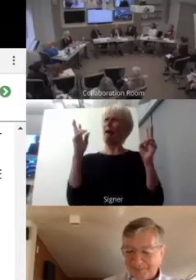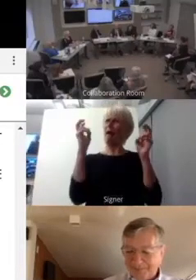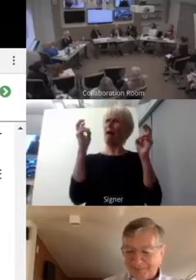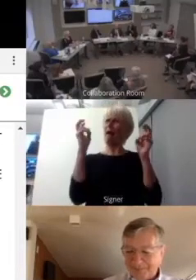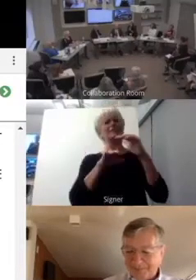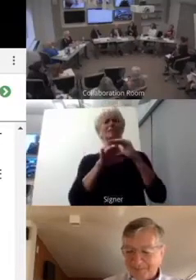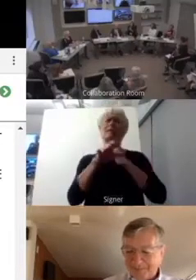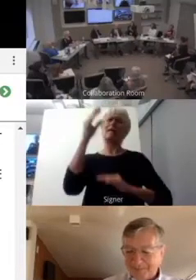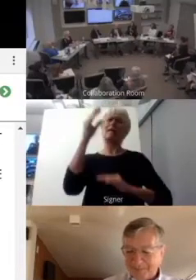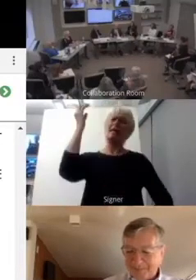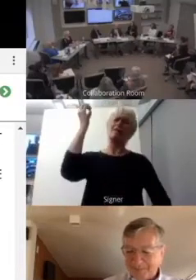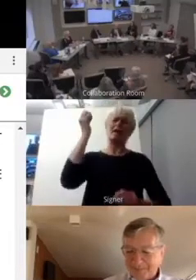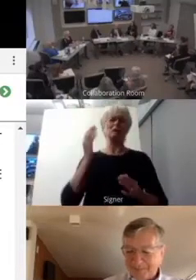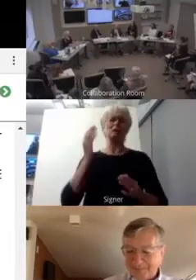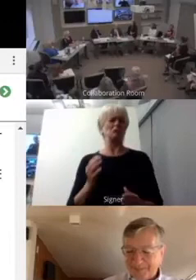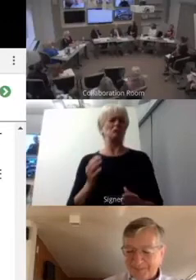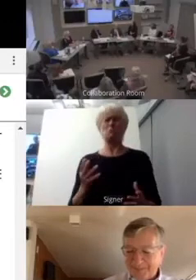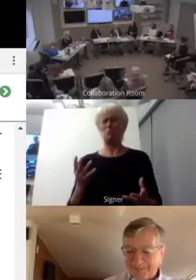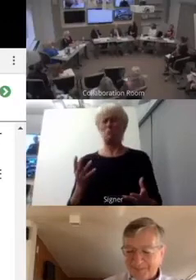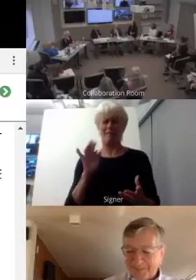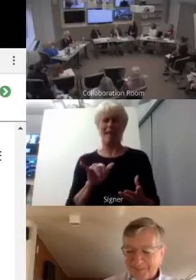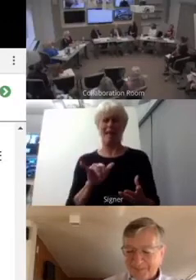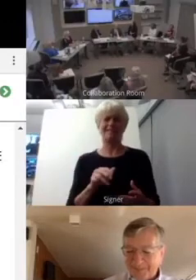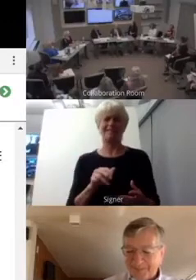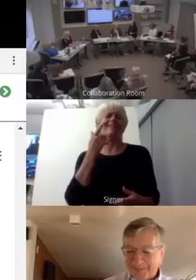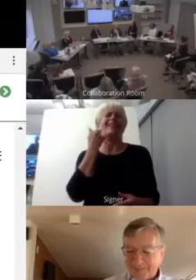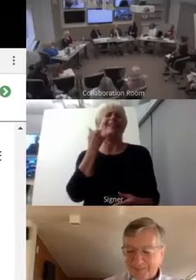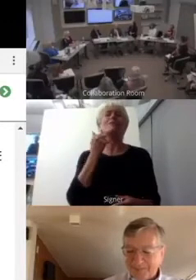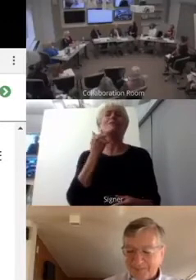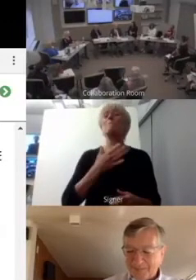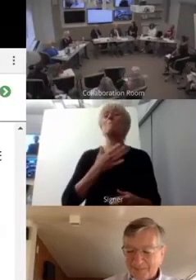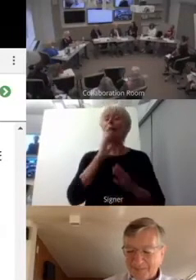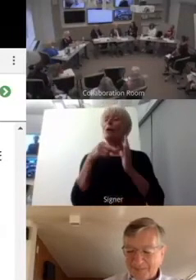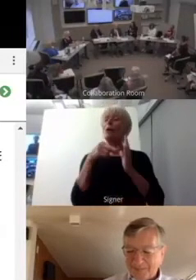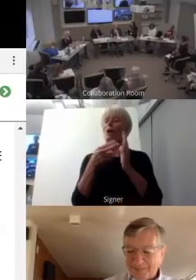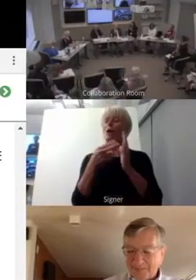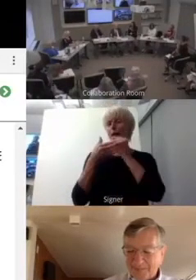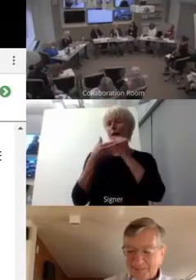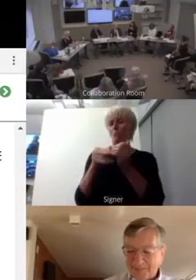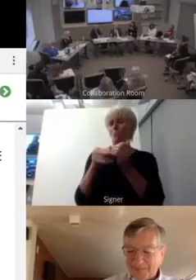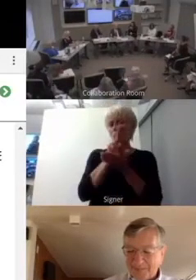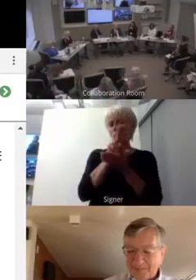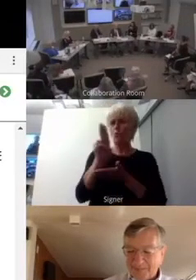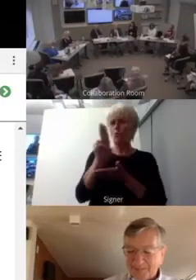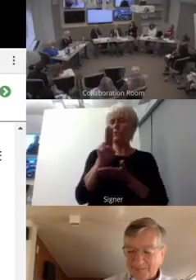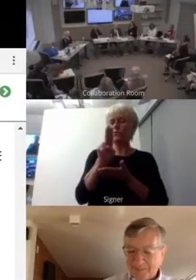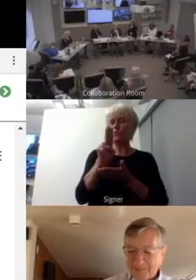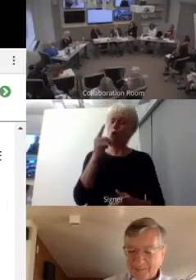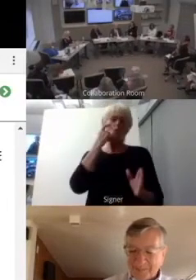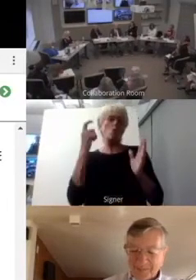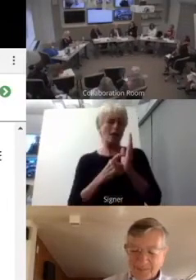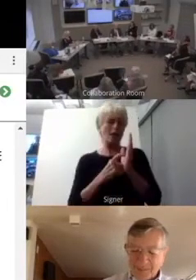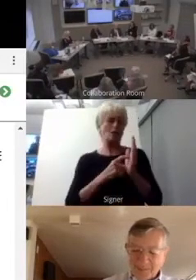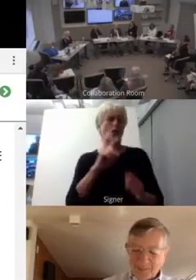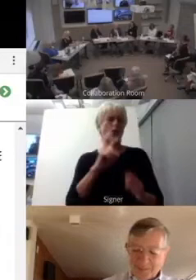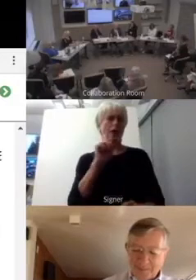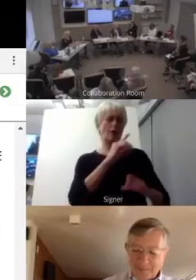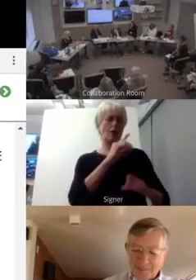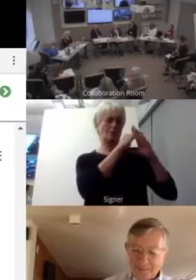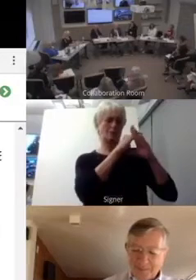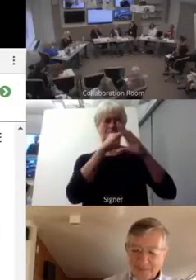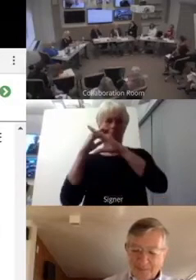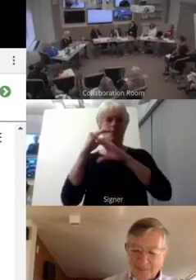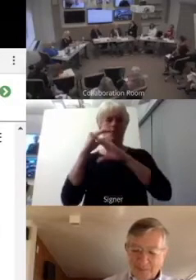role is to help the university themselves recognize where accessibility barriers are and help diminish those roles and